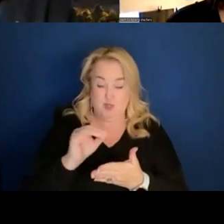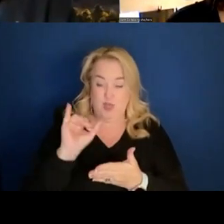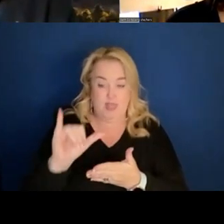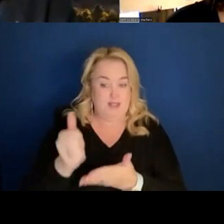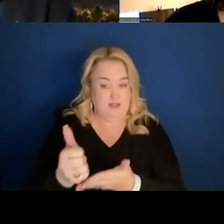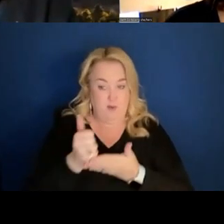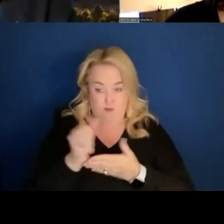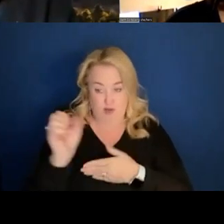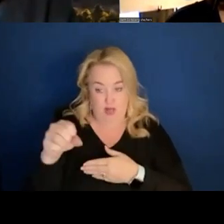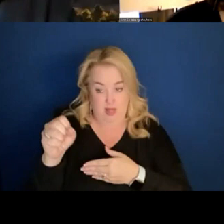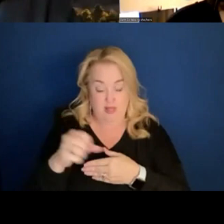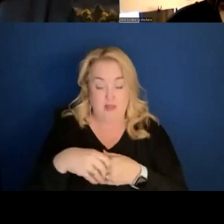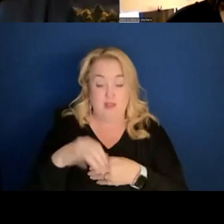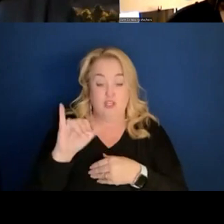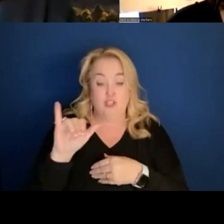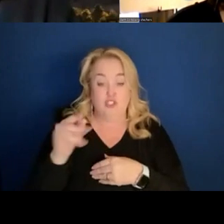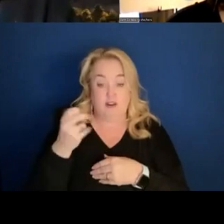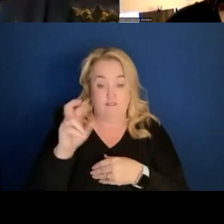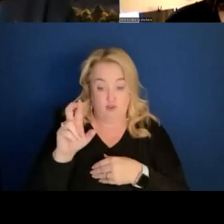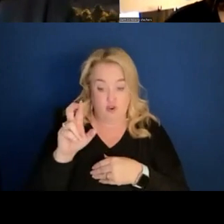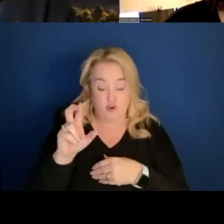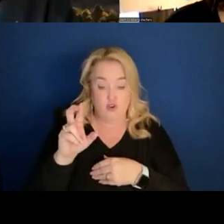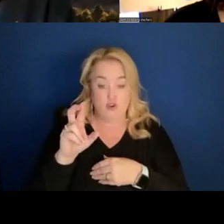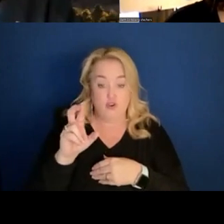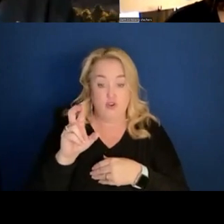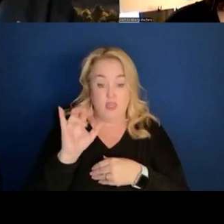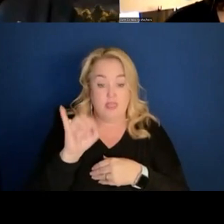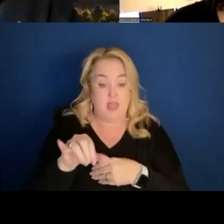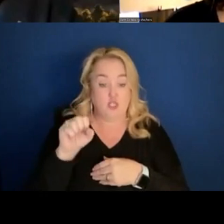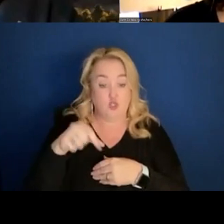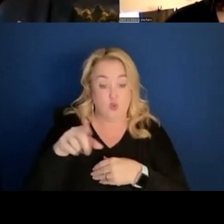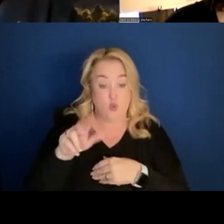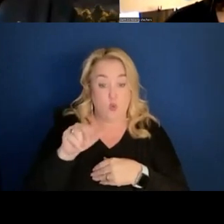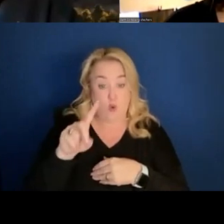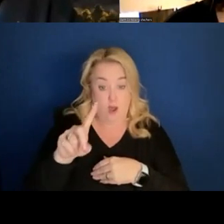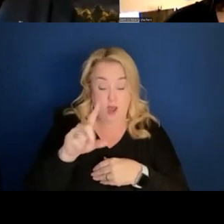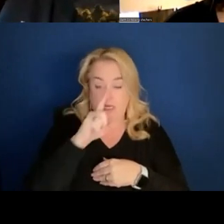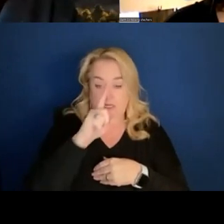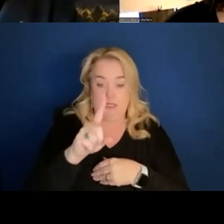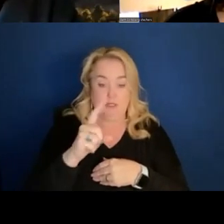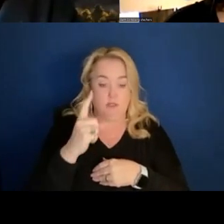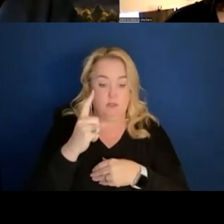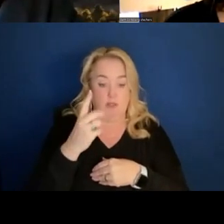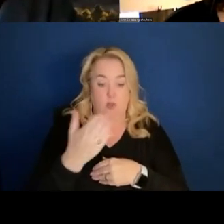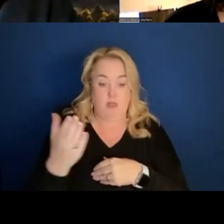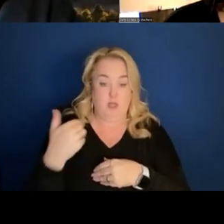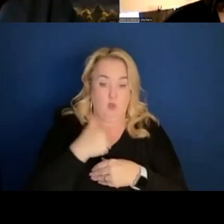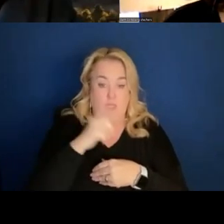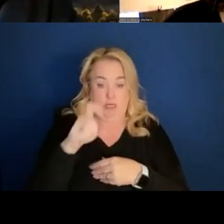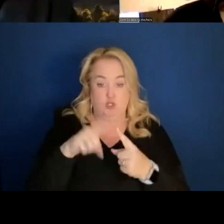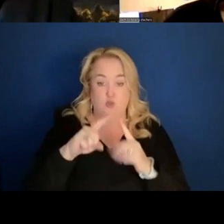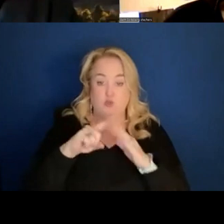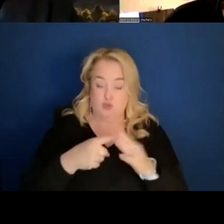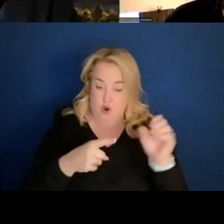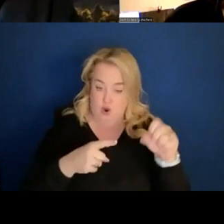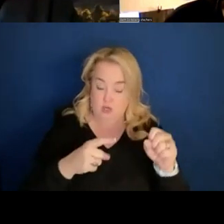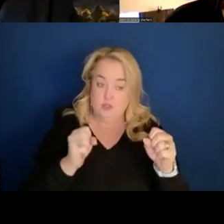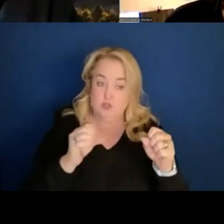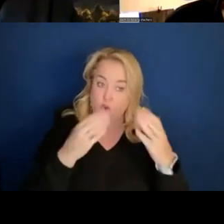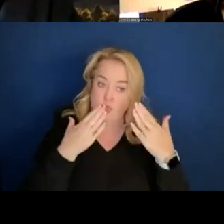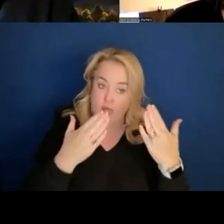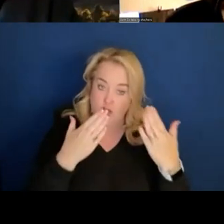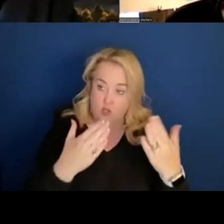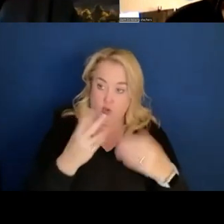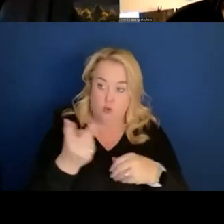helpful. And Jennifer, this squad is something that we need to start in Loudoun County. So thank you both